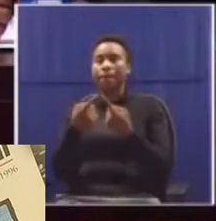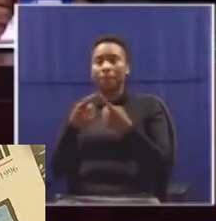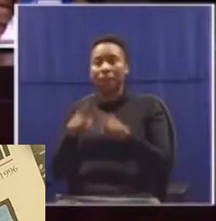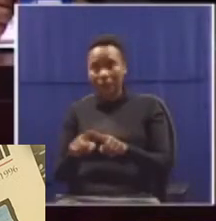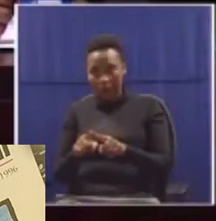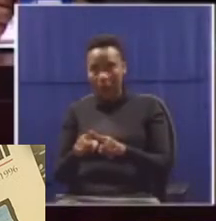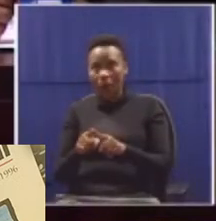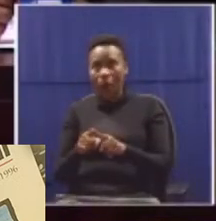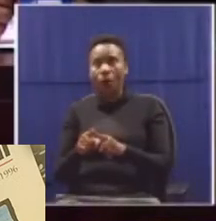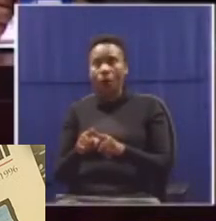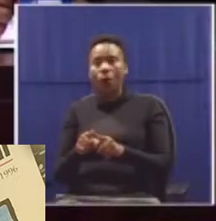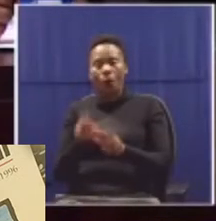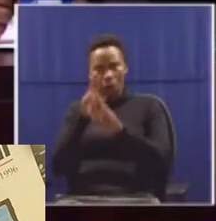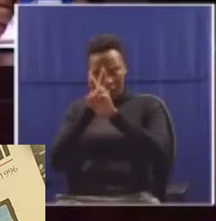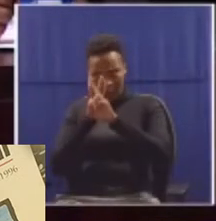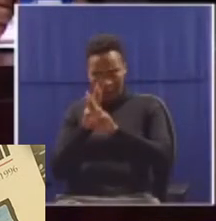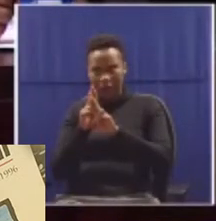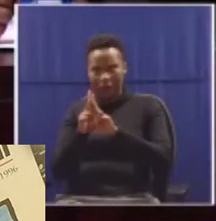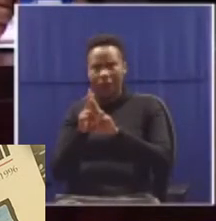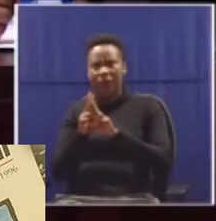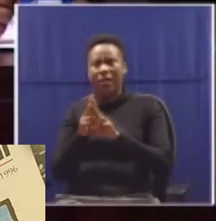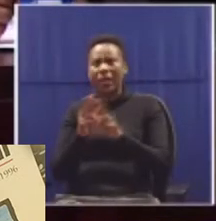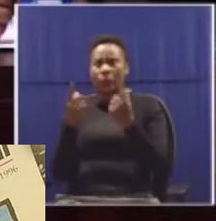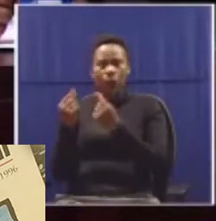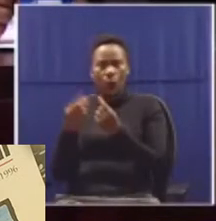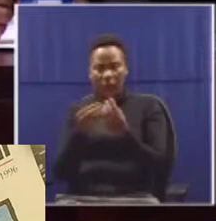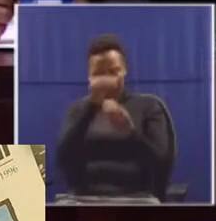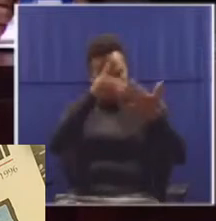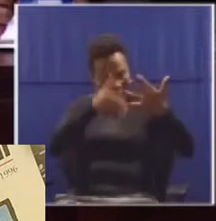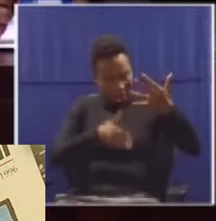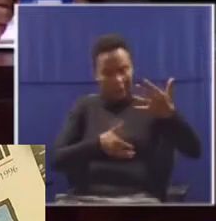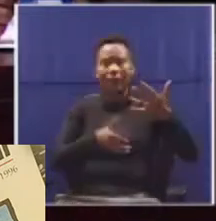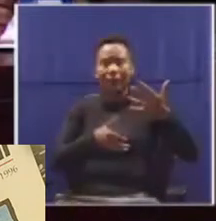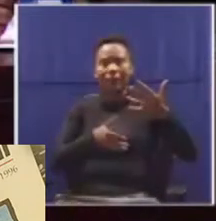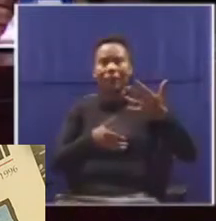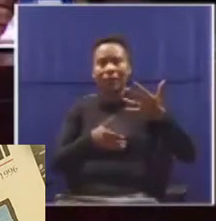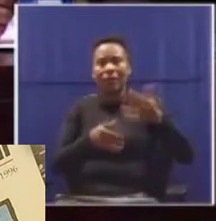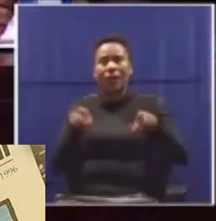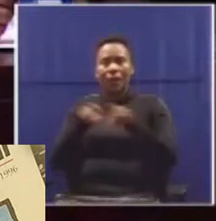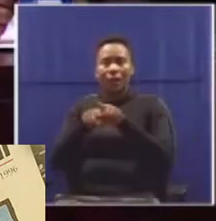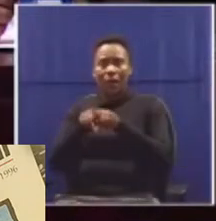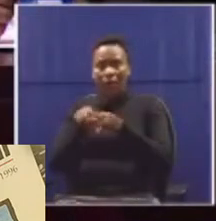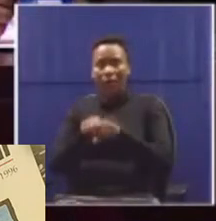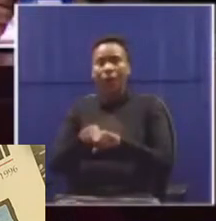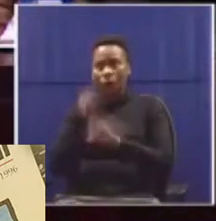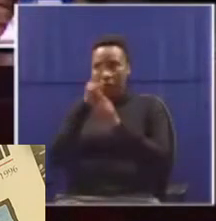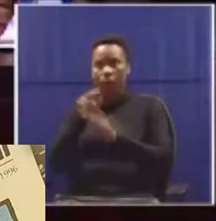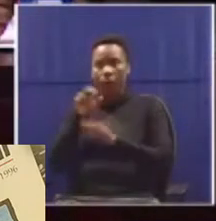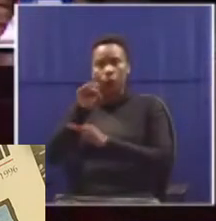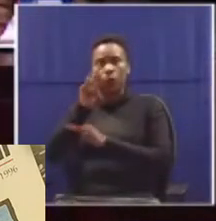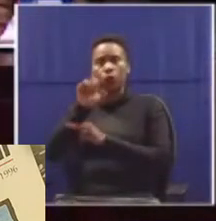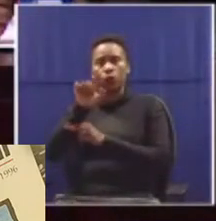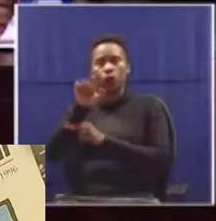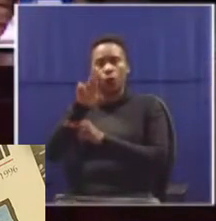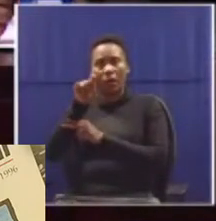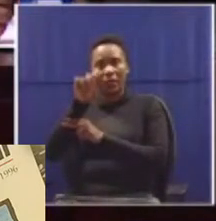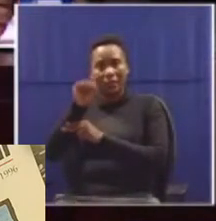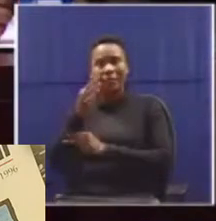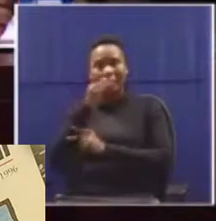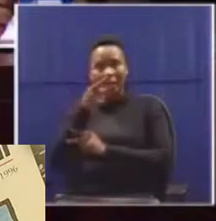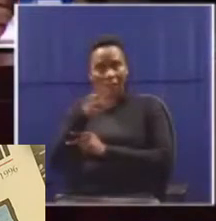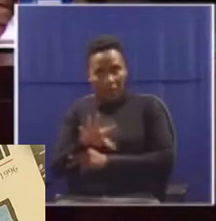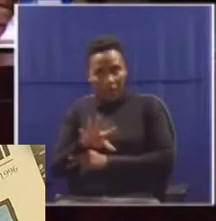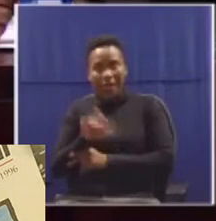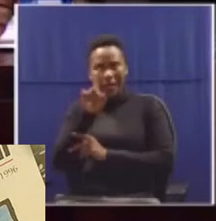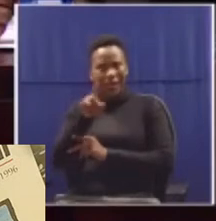take account of this in its risk analysis SP honorable starts explanation which we see as the most correct one